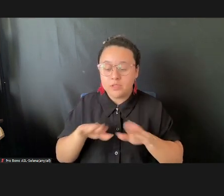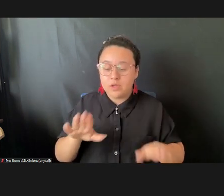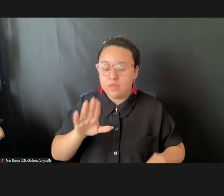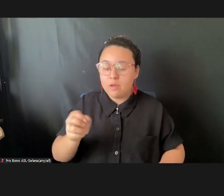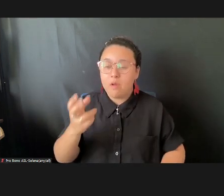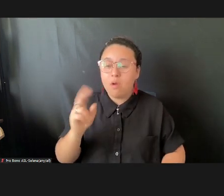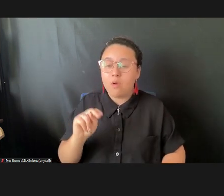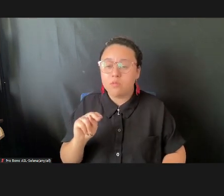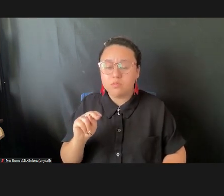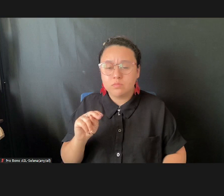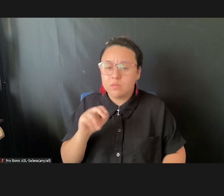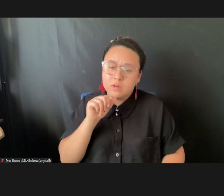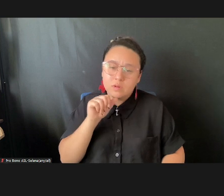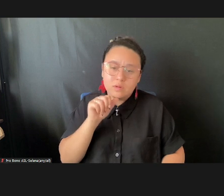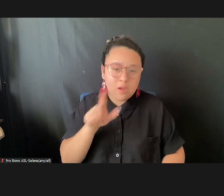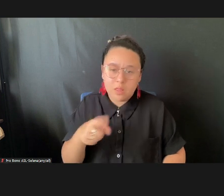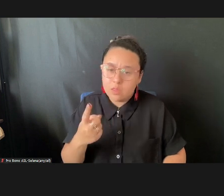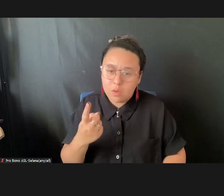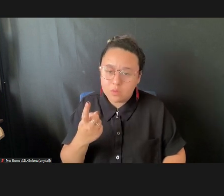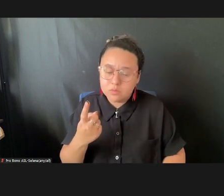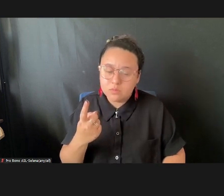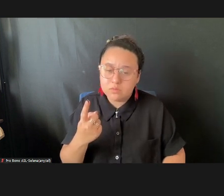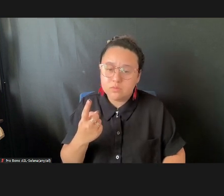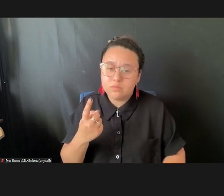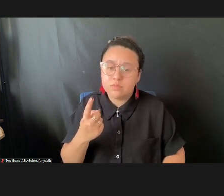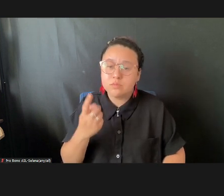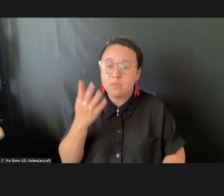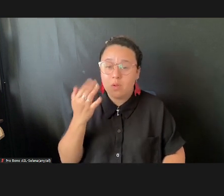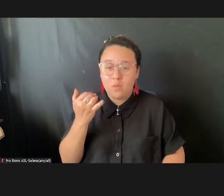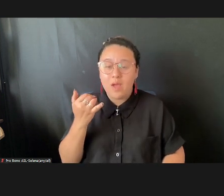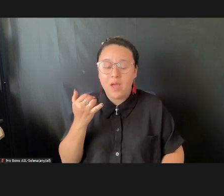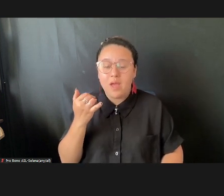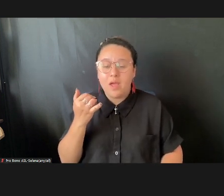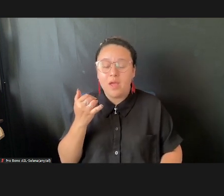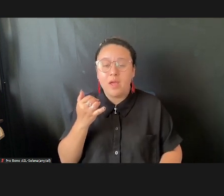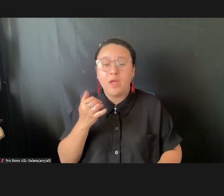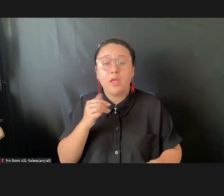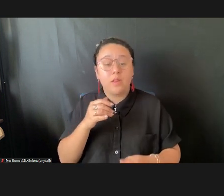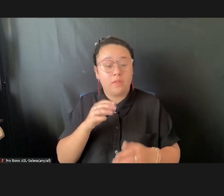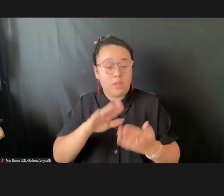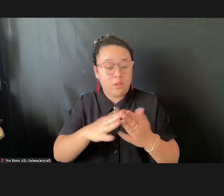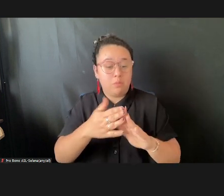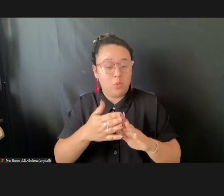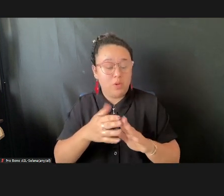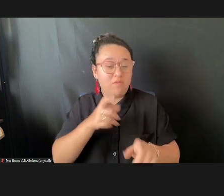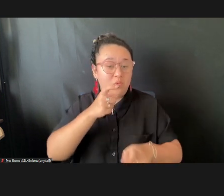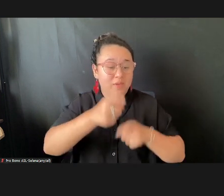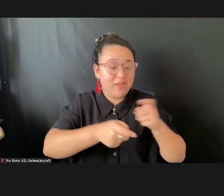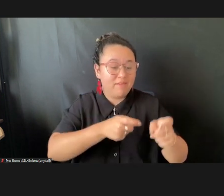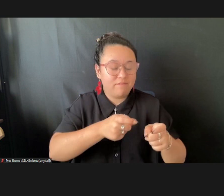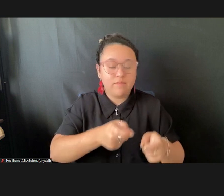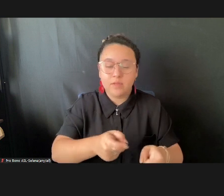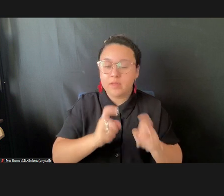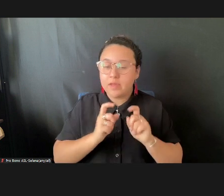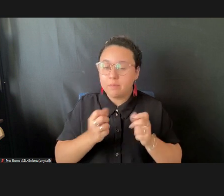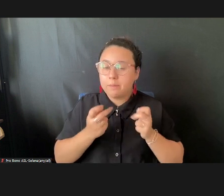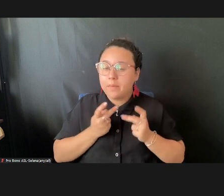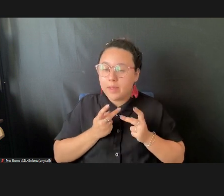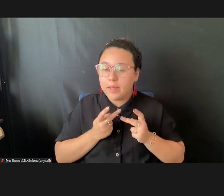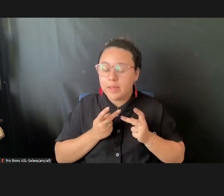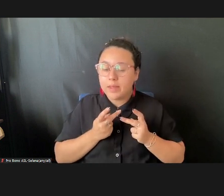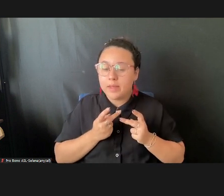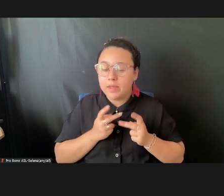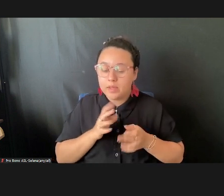alone. The community you give to will give back, and the generosity of spirit with which